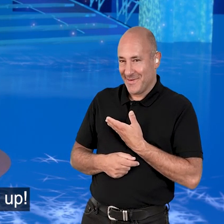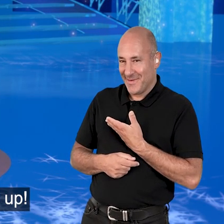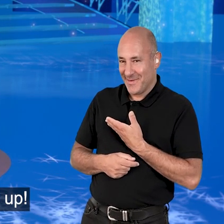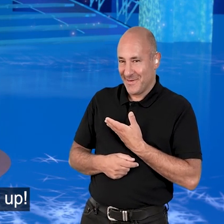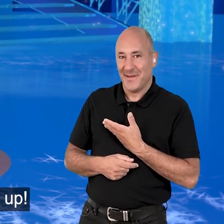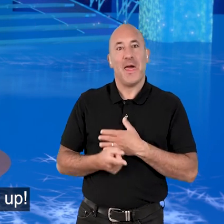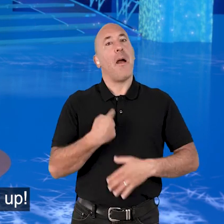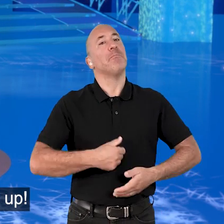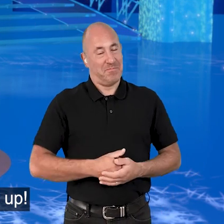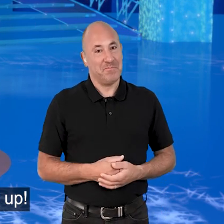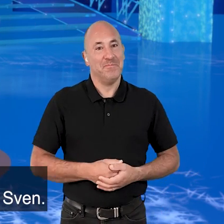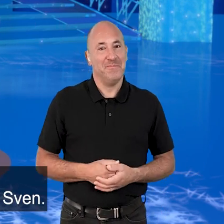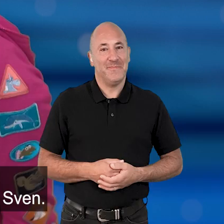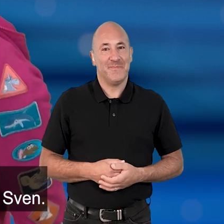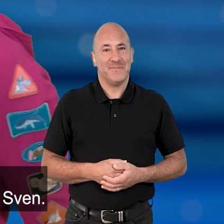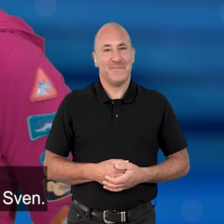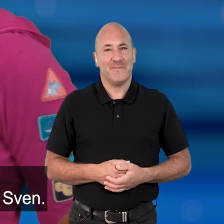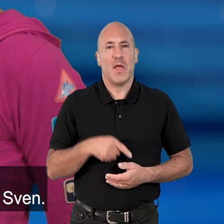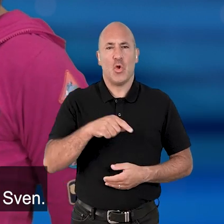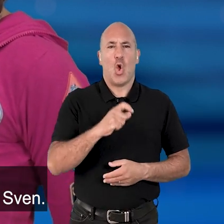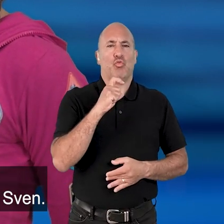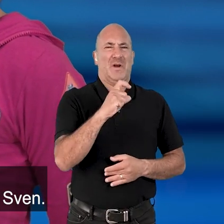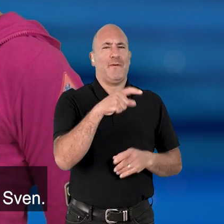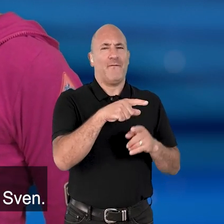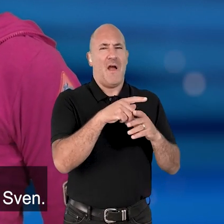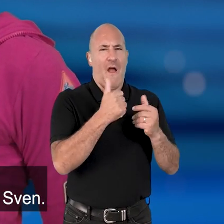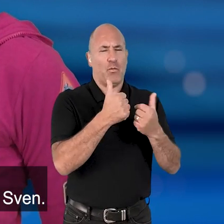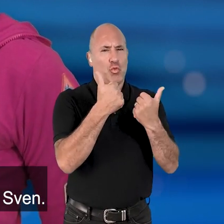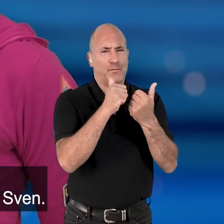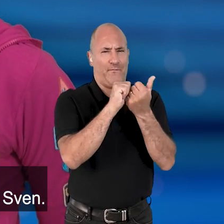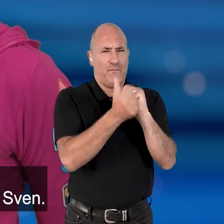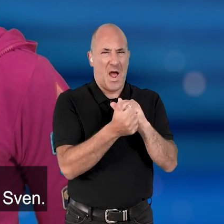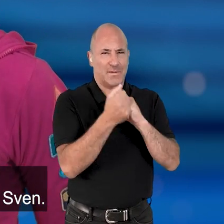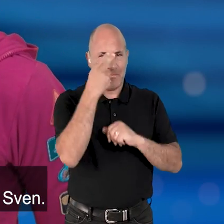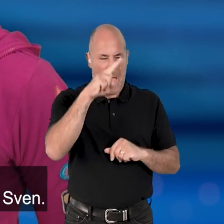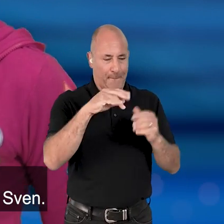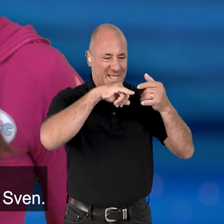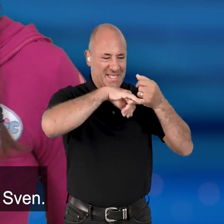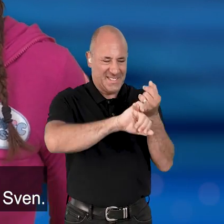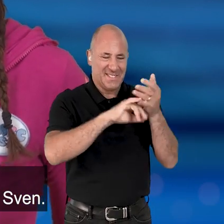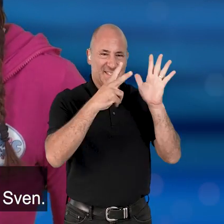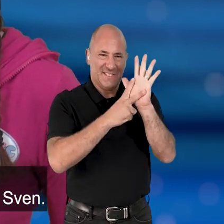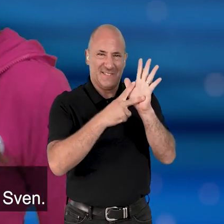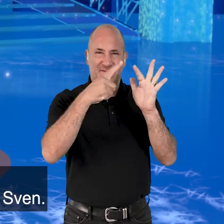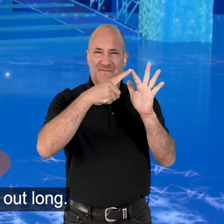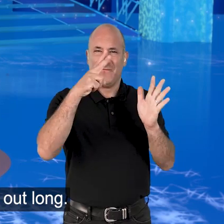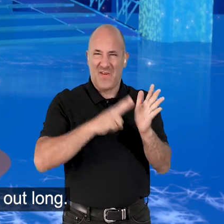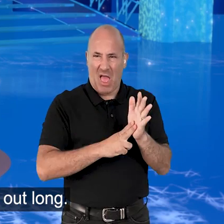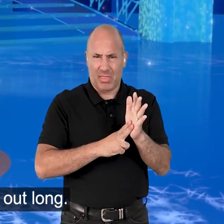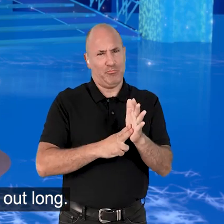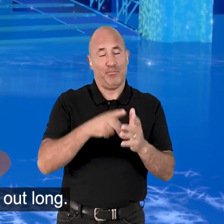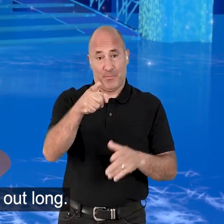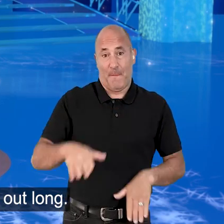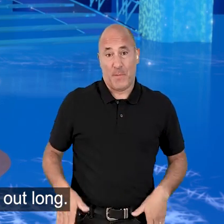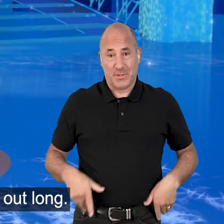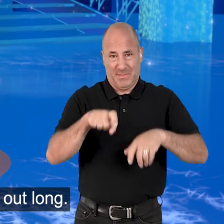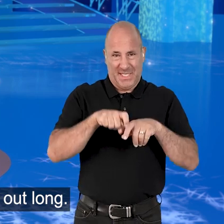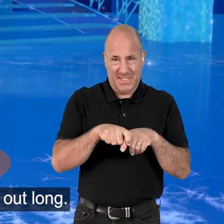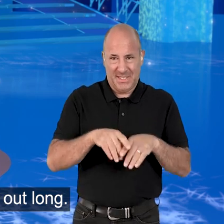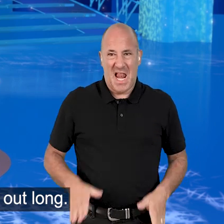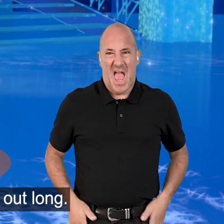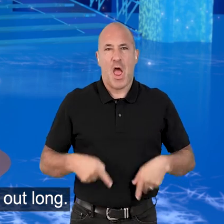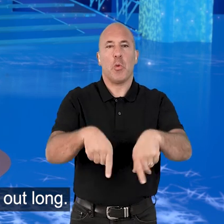chop! And up. Now, Kristoff has a rather lovely loyal friend called Sven. Sitting on your